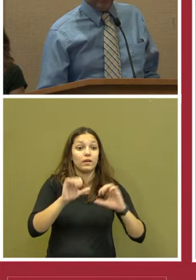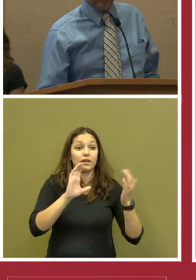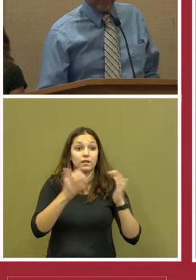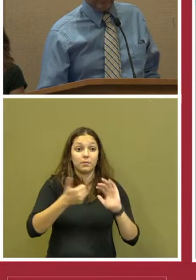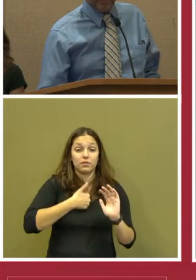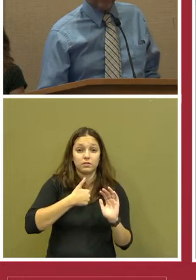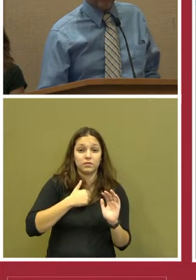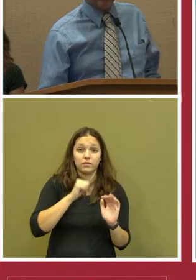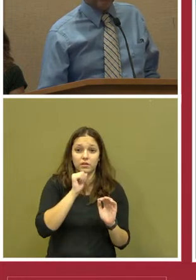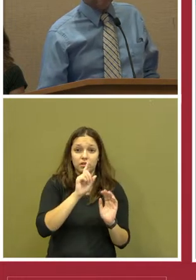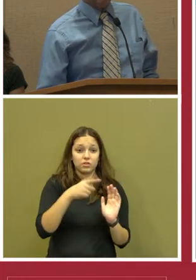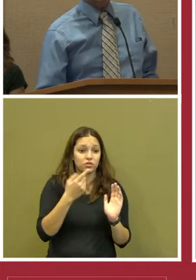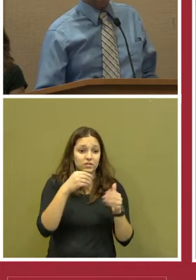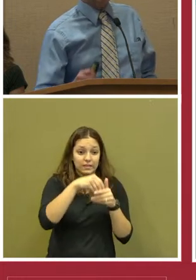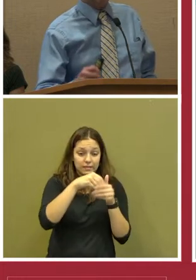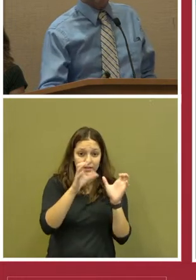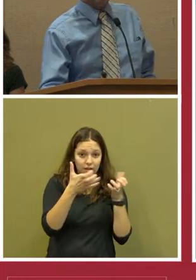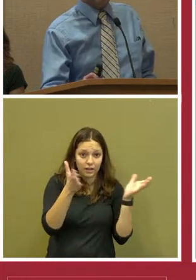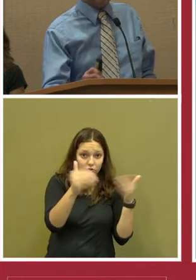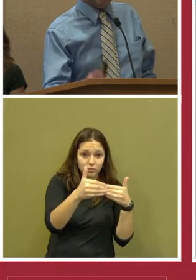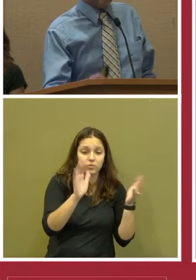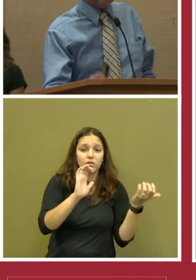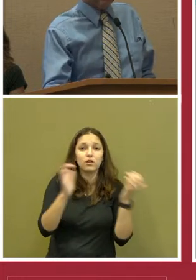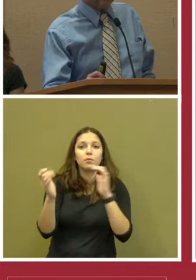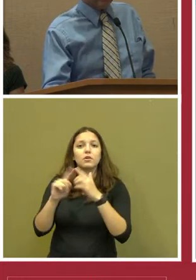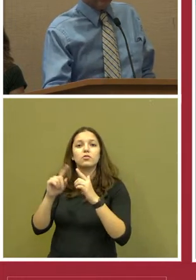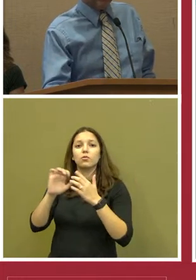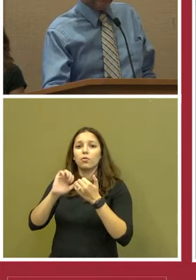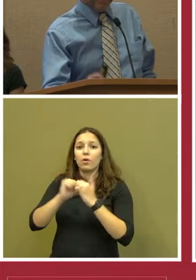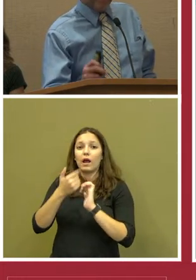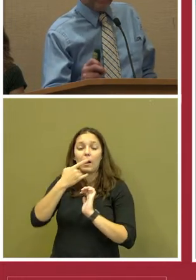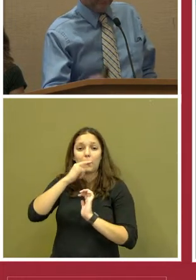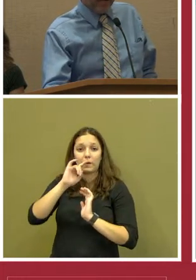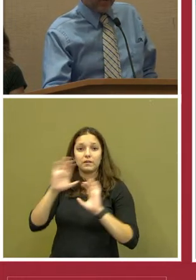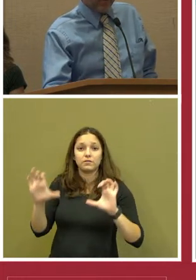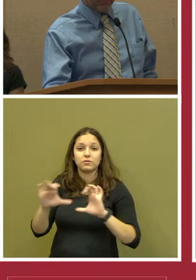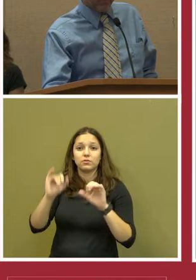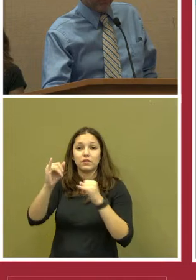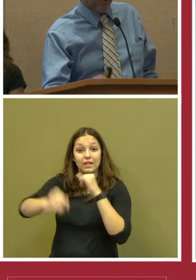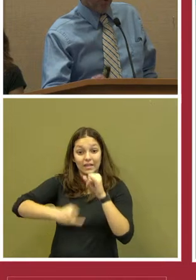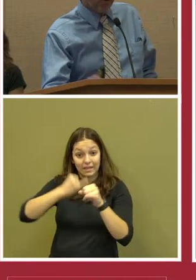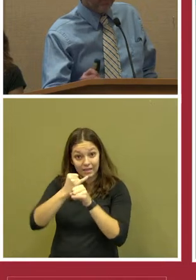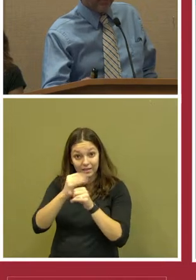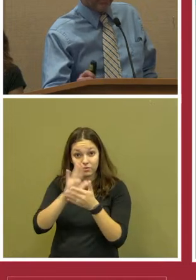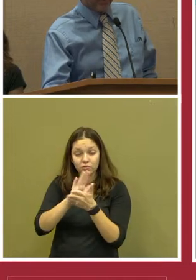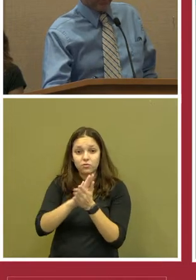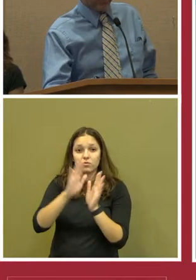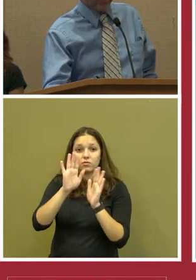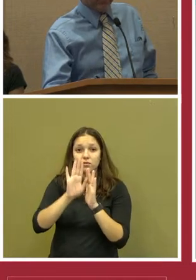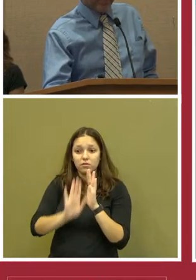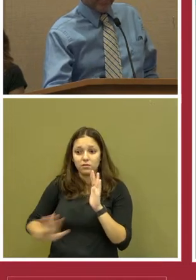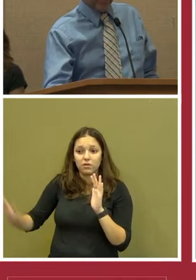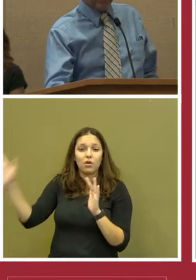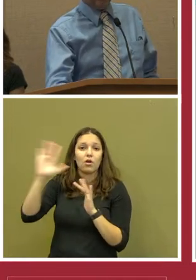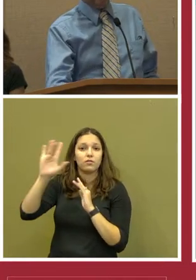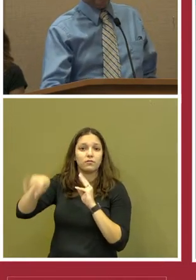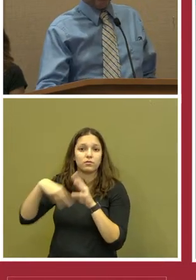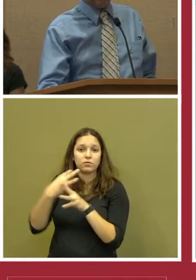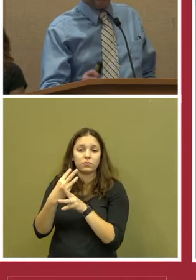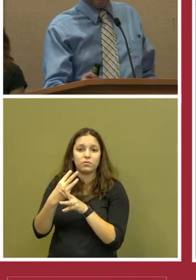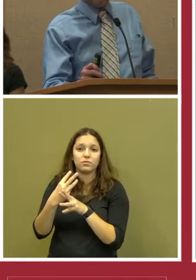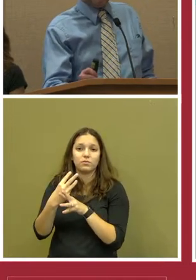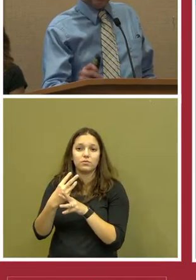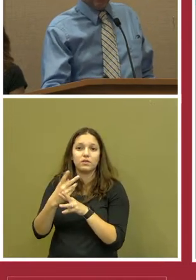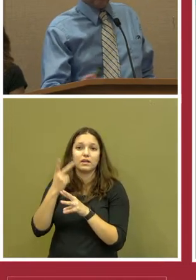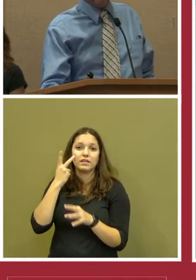doing in our classrooms, but we could compare ourselves to how kids are doing at international schools all over the entire world. And we can look